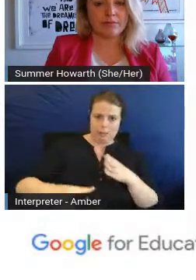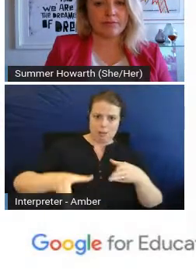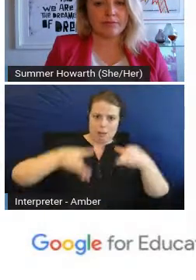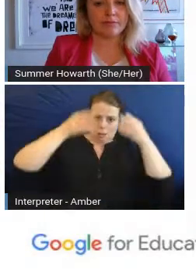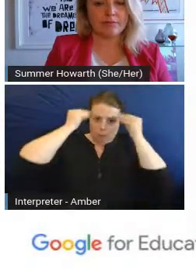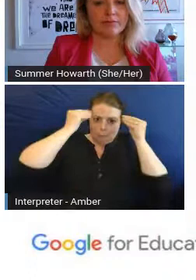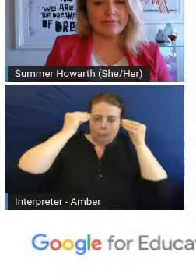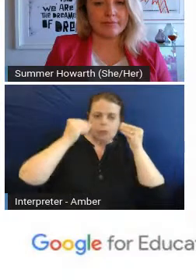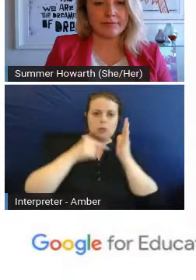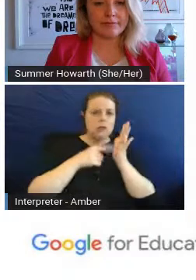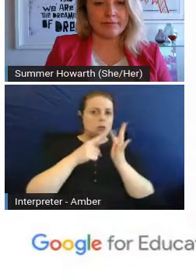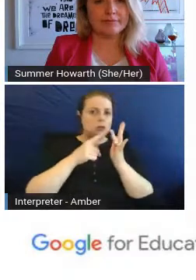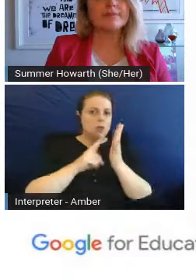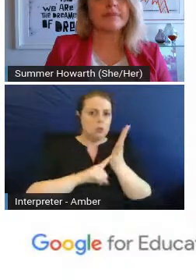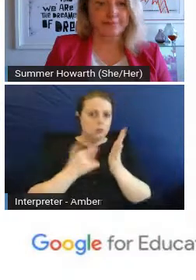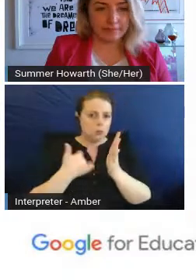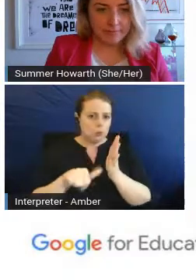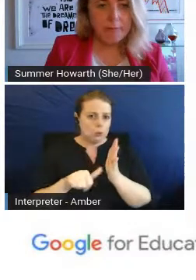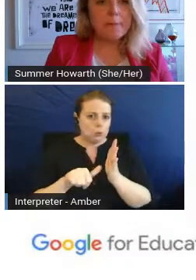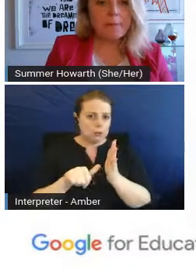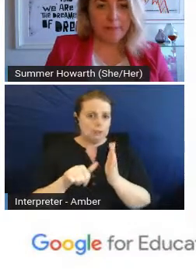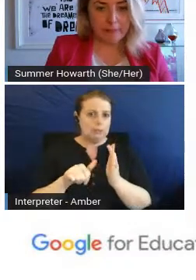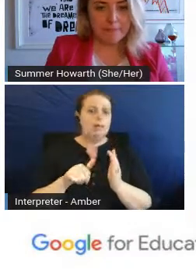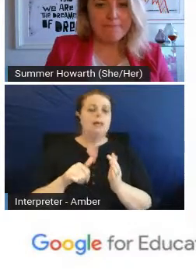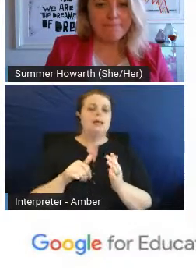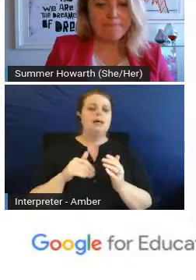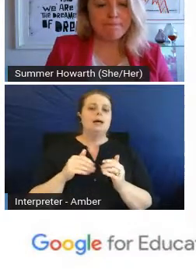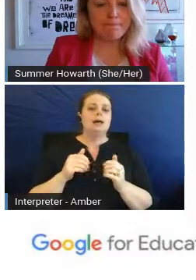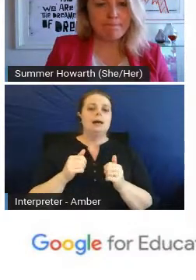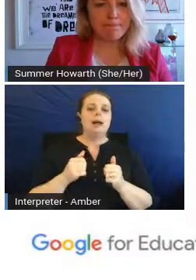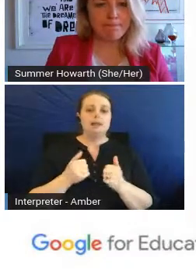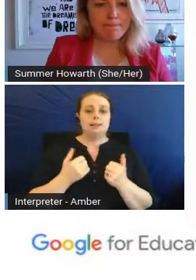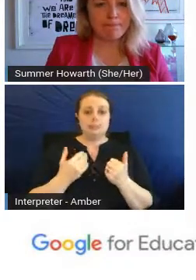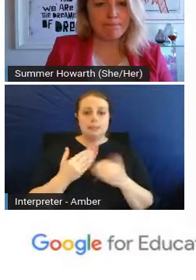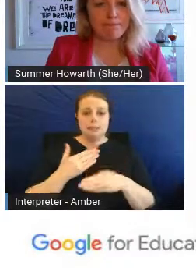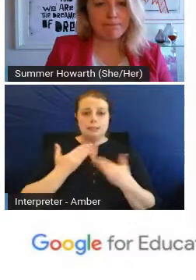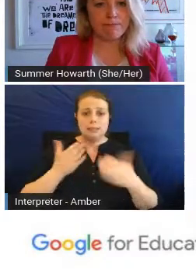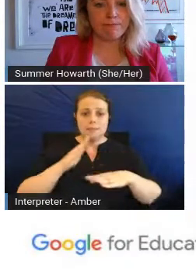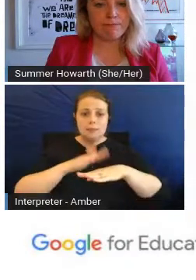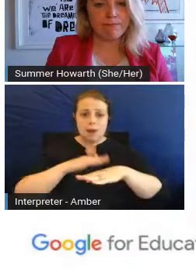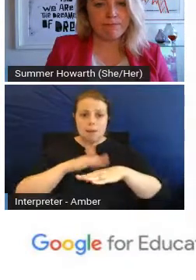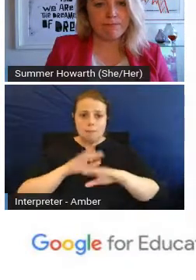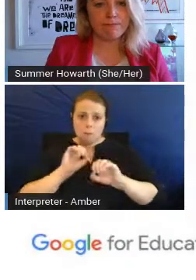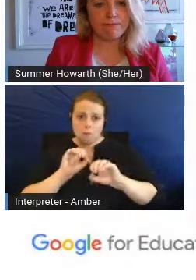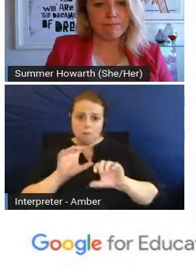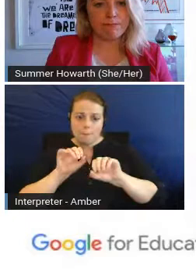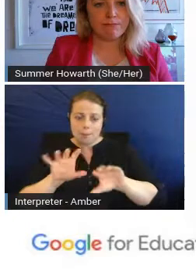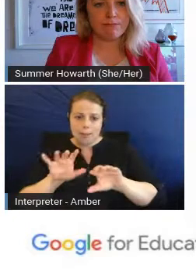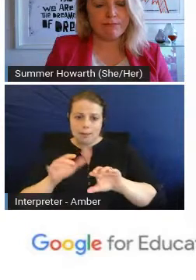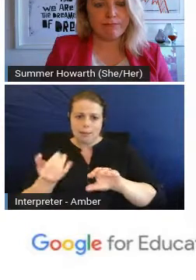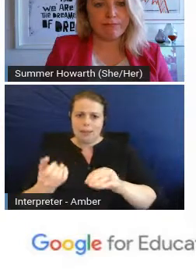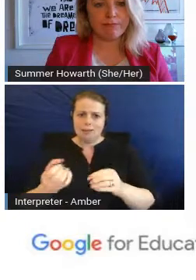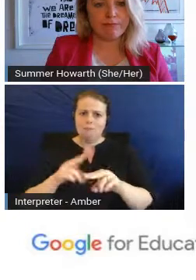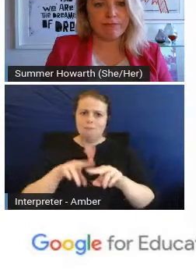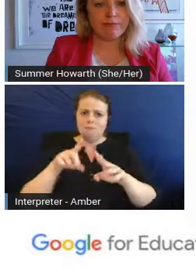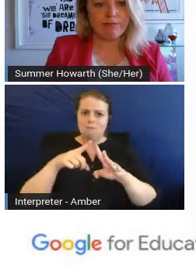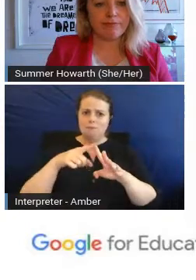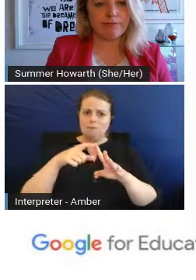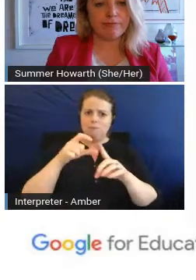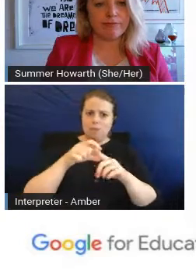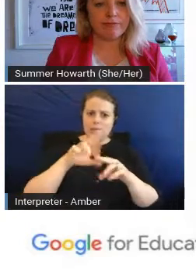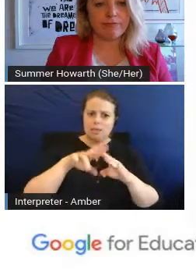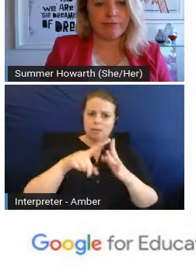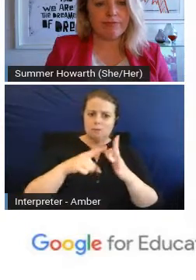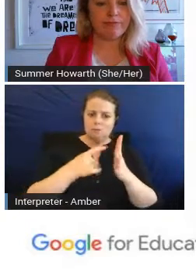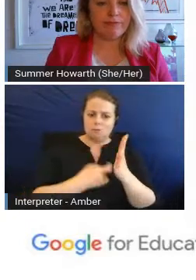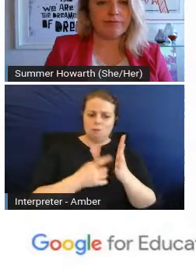for feedback and feed forward. So we often talk about this idea of a proxy for learning. How do we see